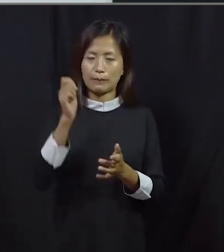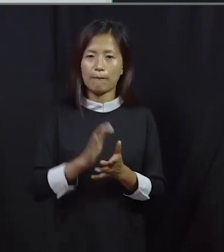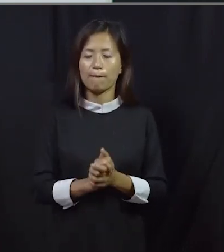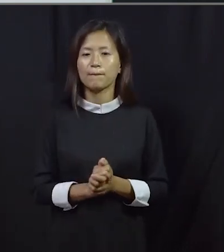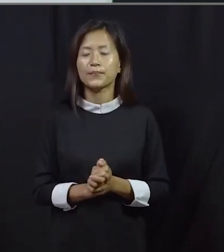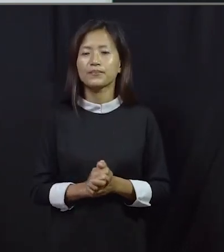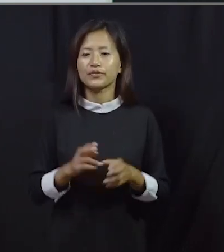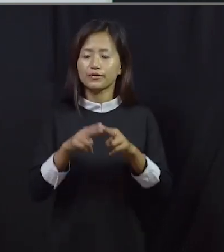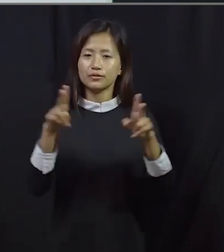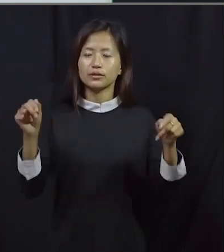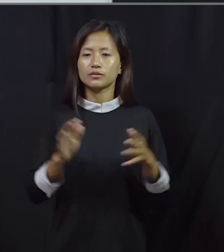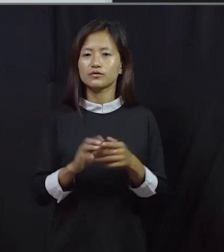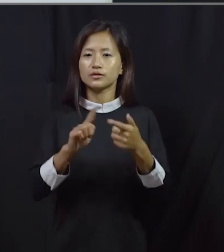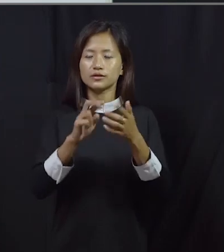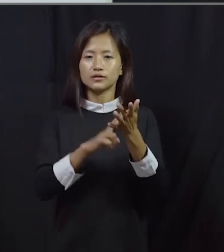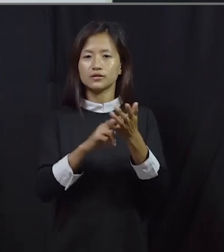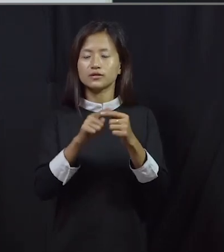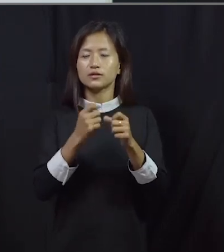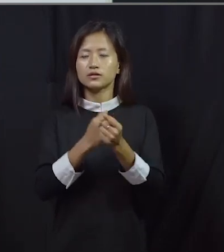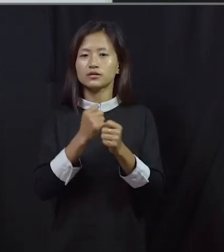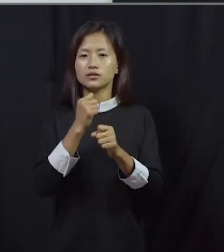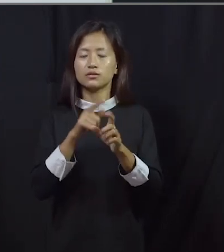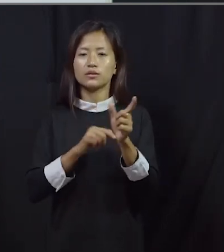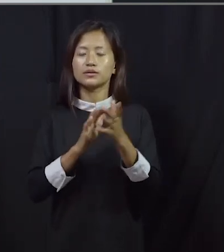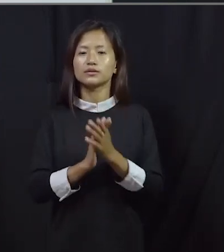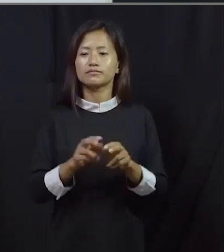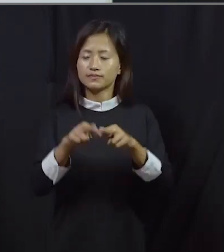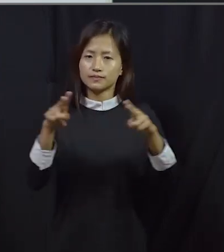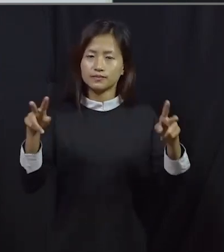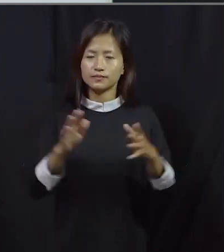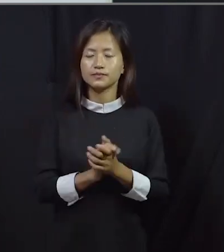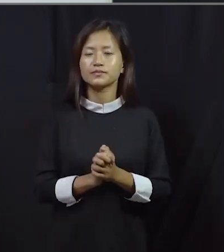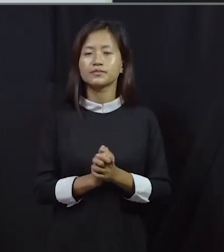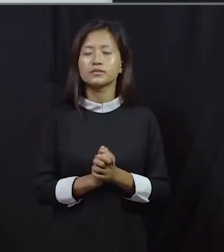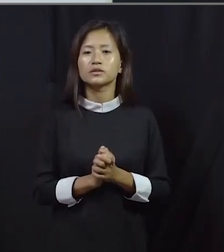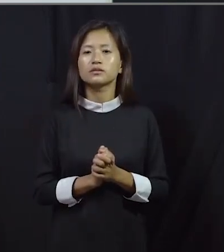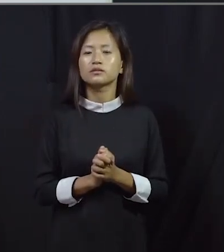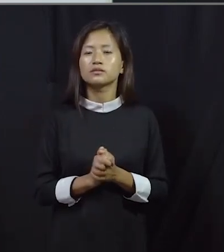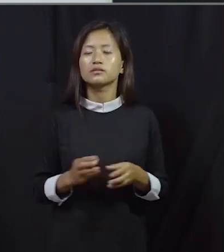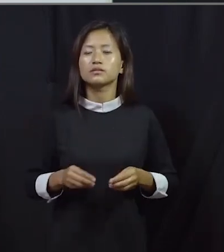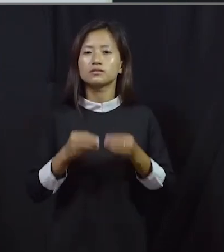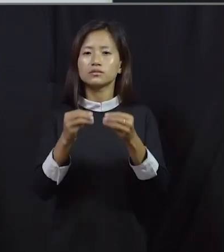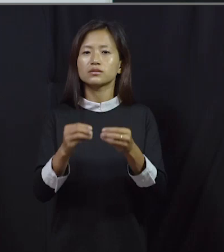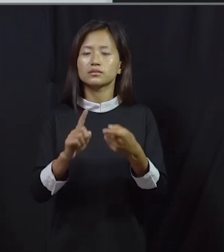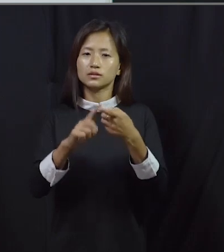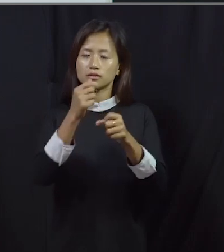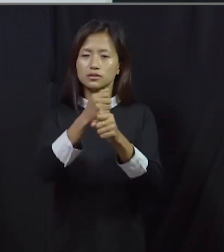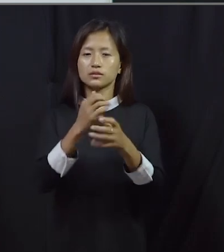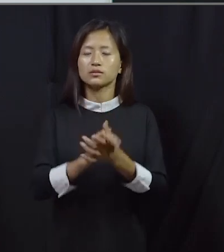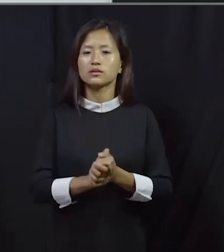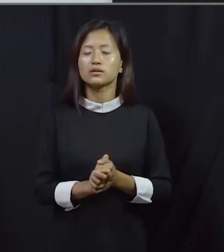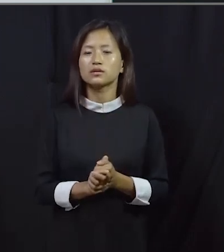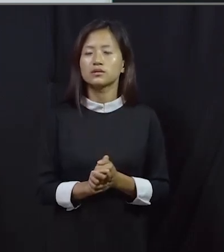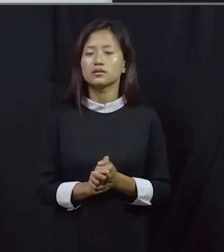are different types of energy. There are what? Different types of energies are there. Okay, so let me give you some example.